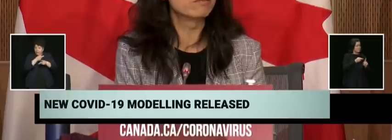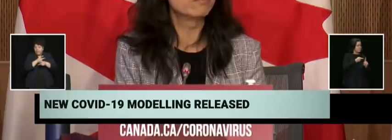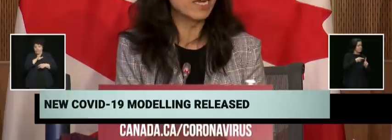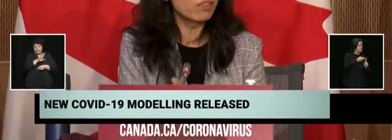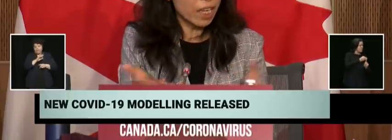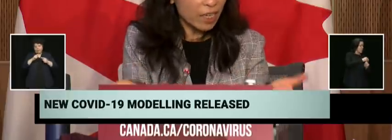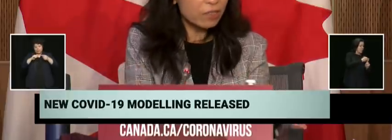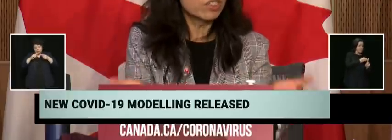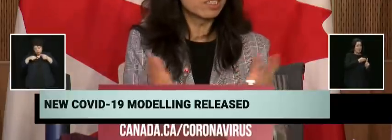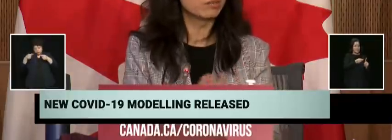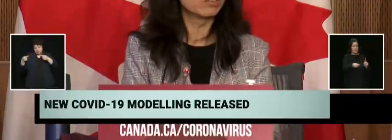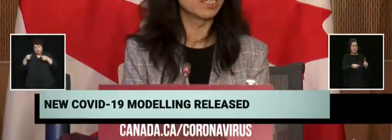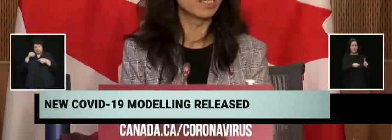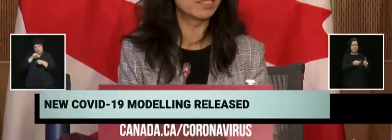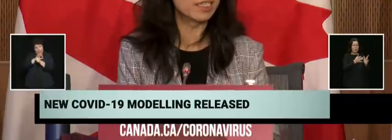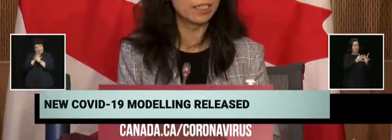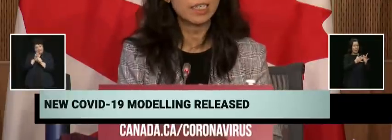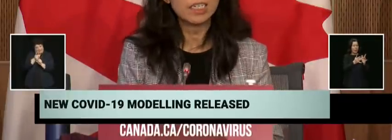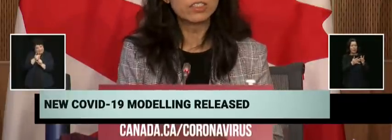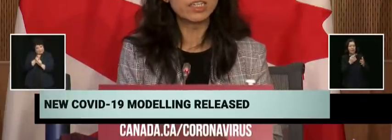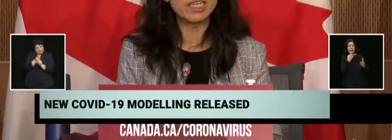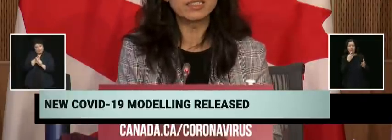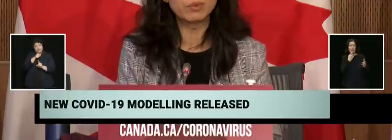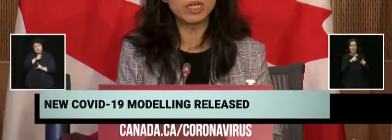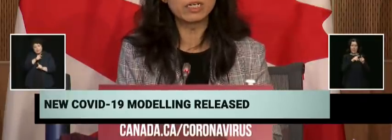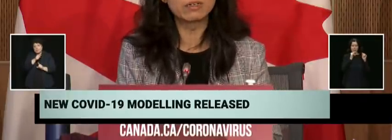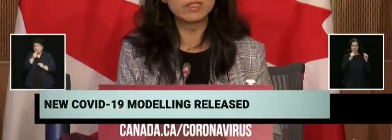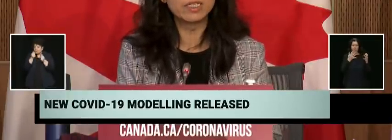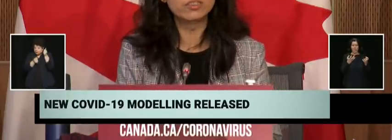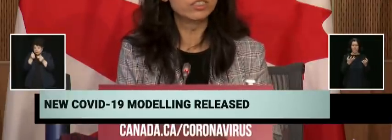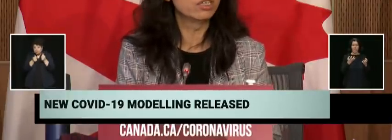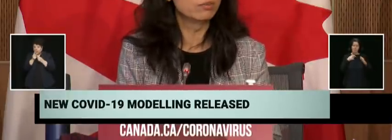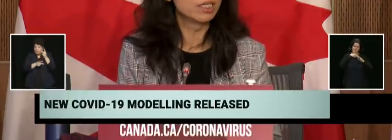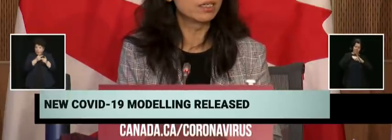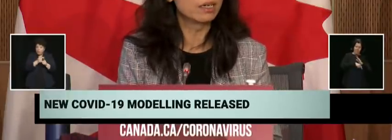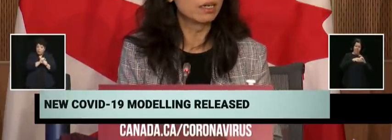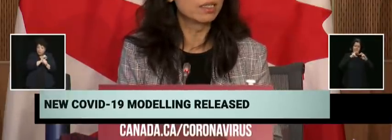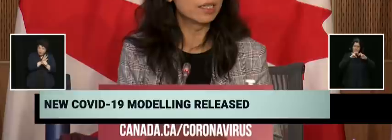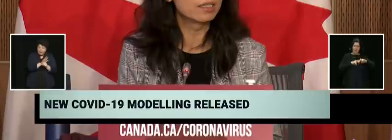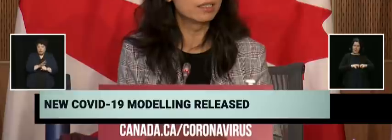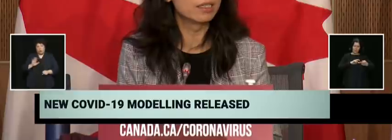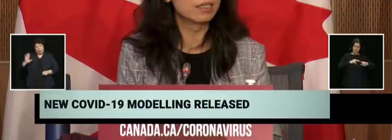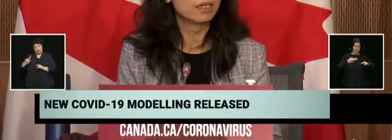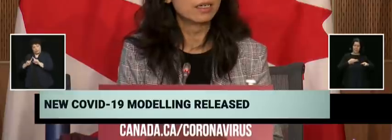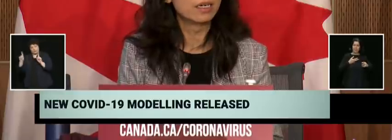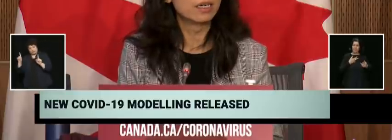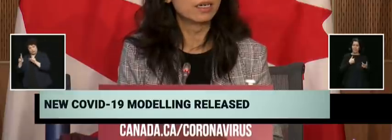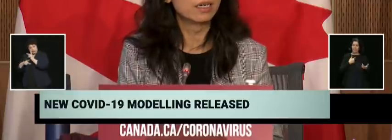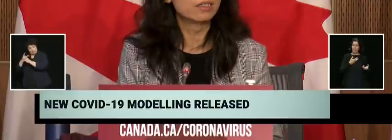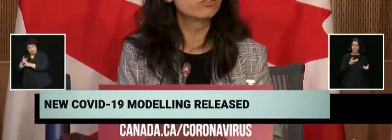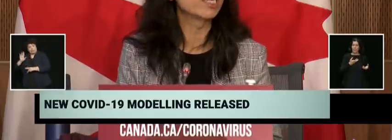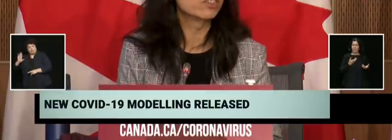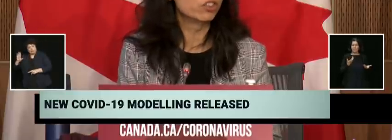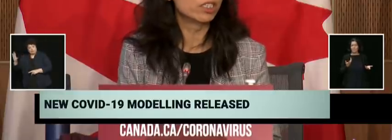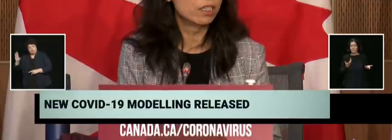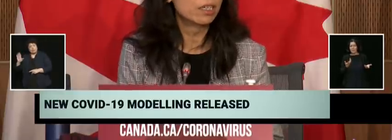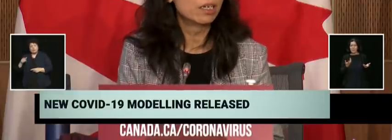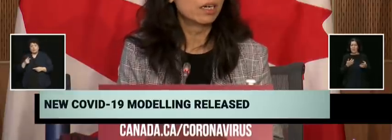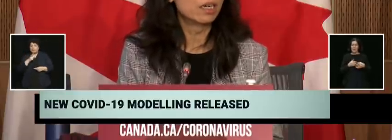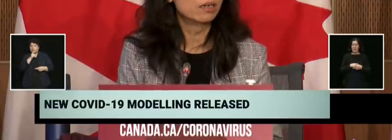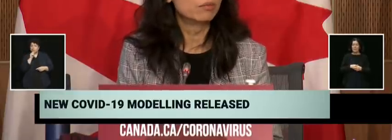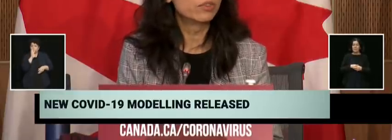not found that, for example, in that setting. So that's part of the genomic testing